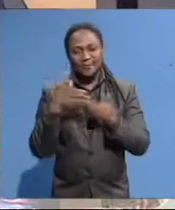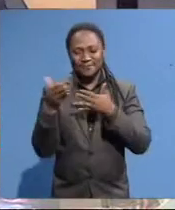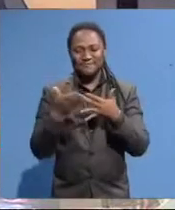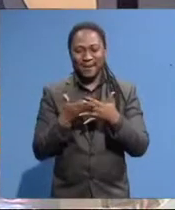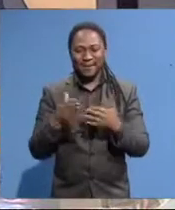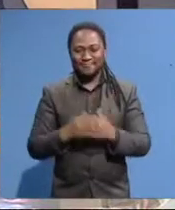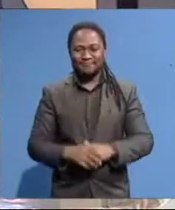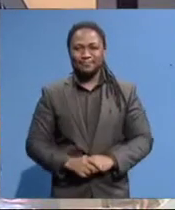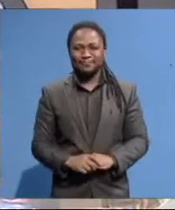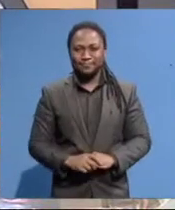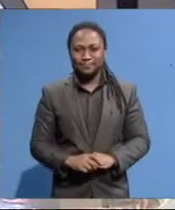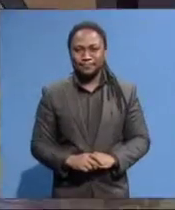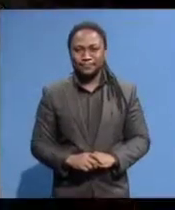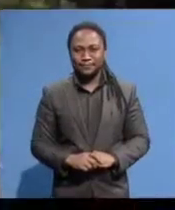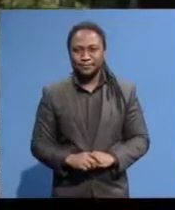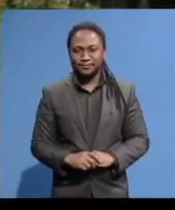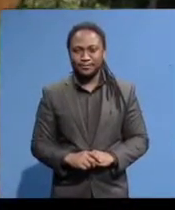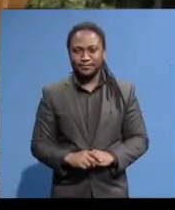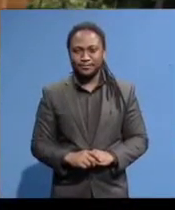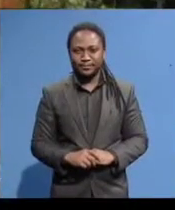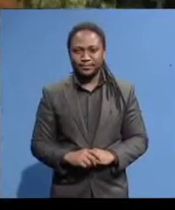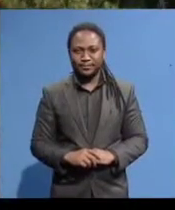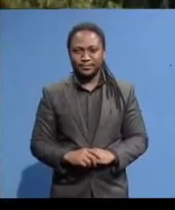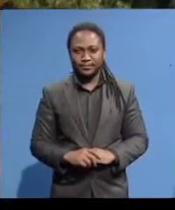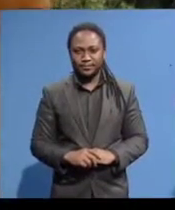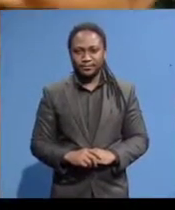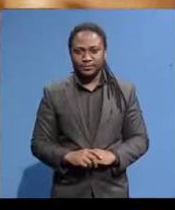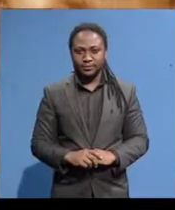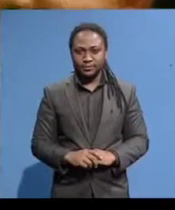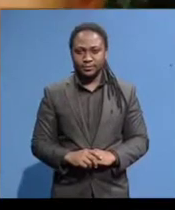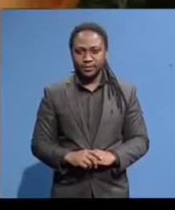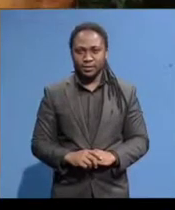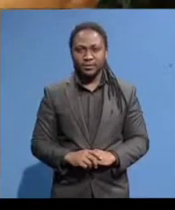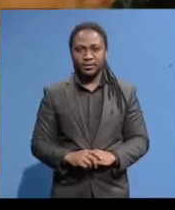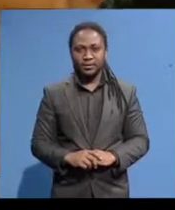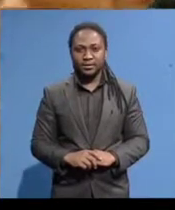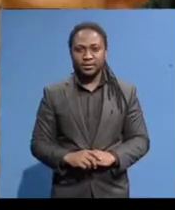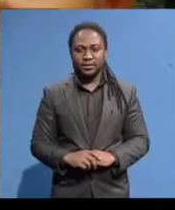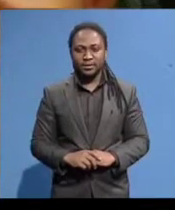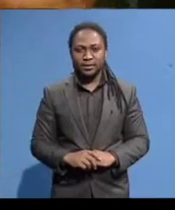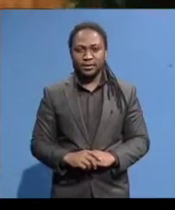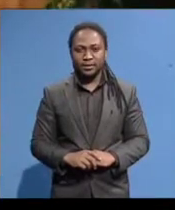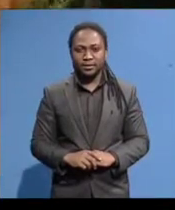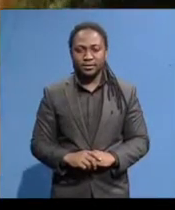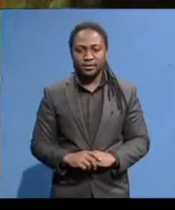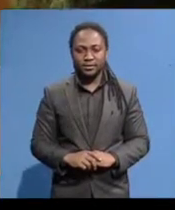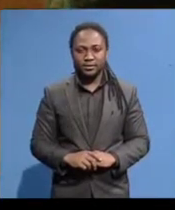this. I love Nelson Mandela because he saved us from